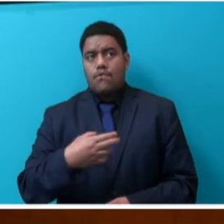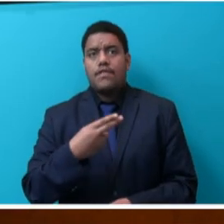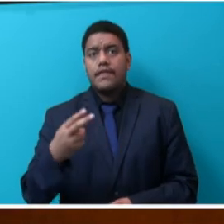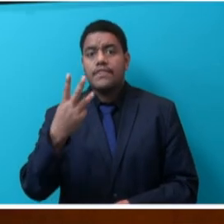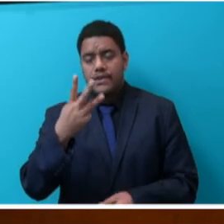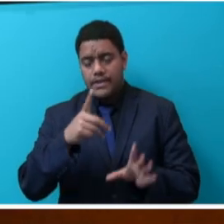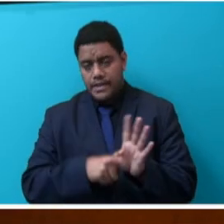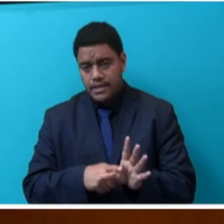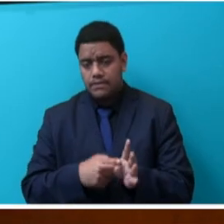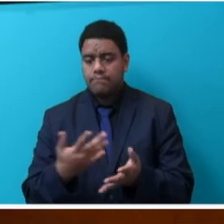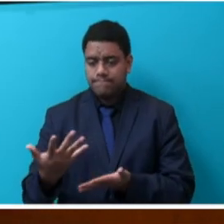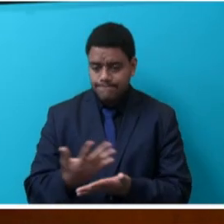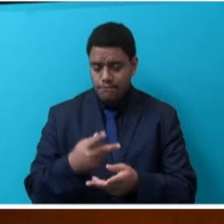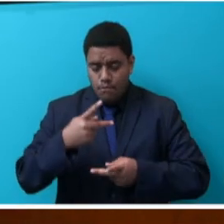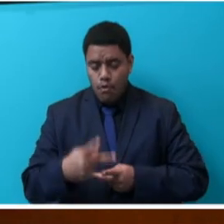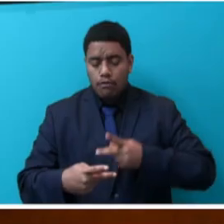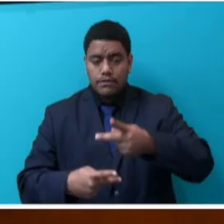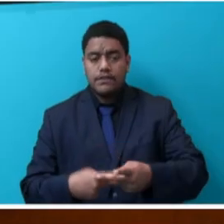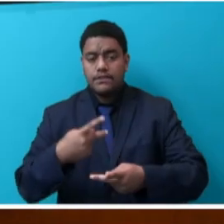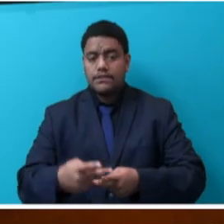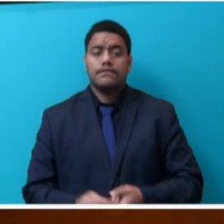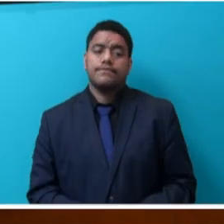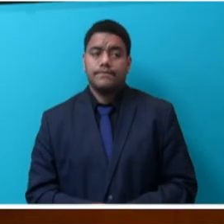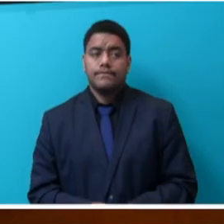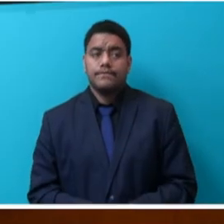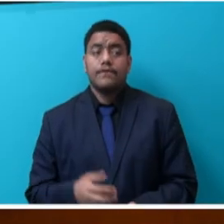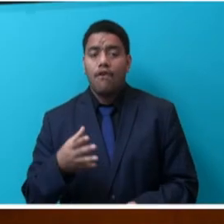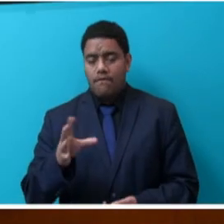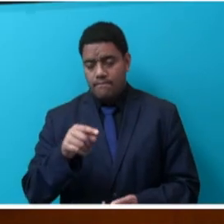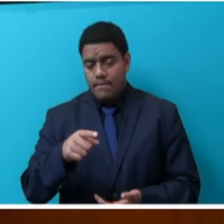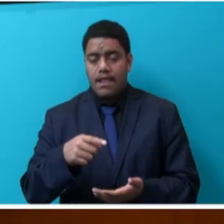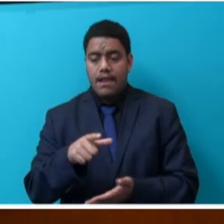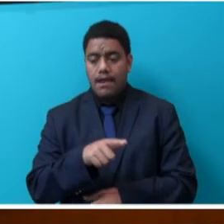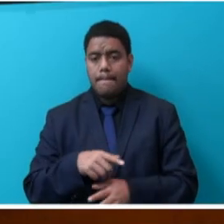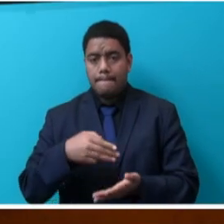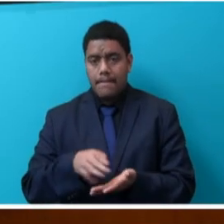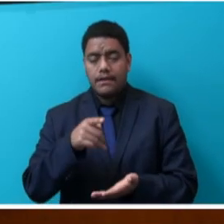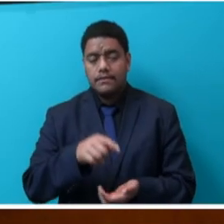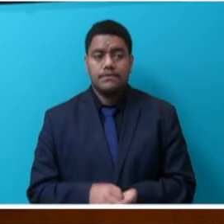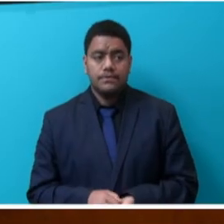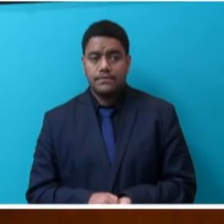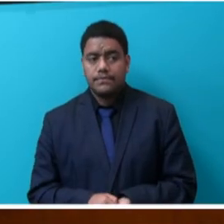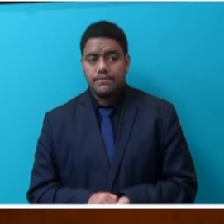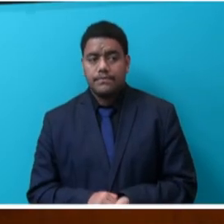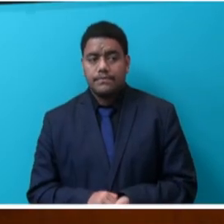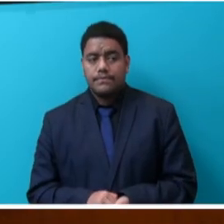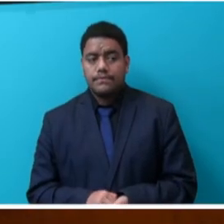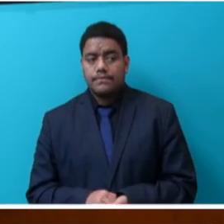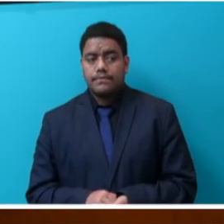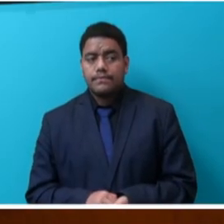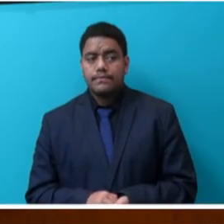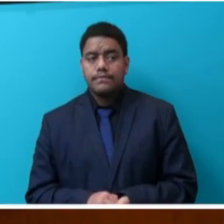3-year negotiation process of this landmark treaty, which was ultimately adopted